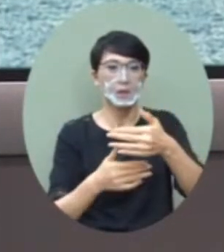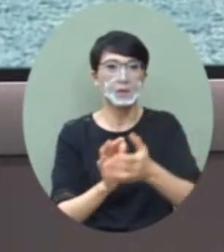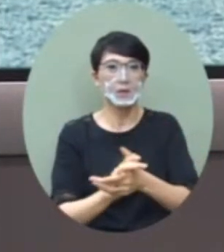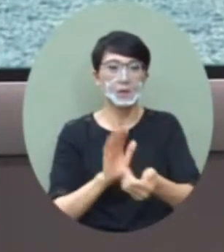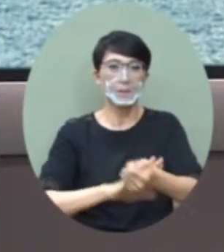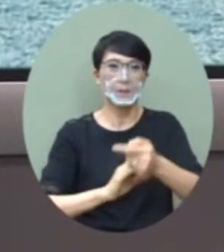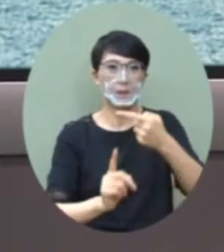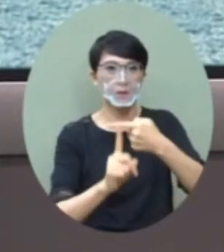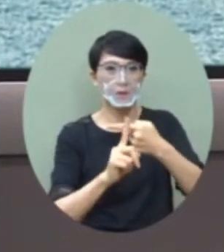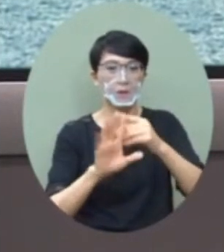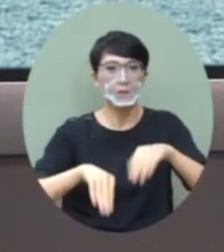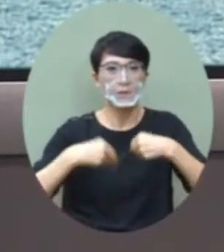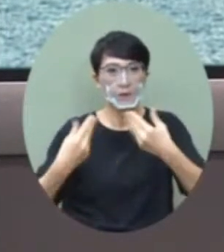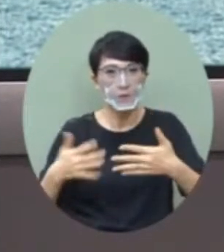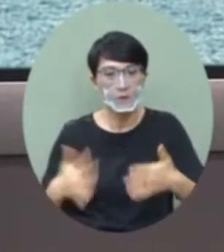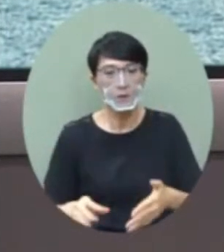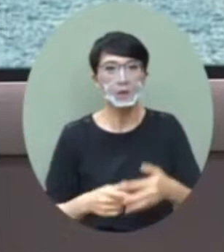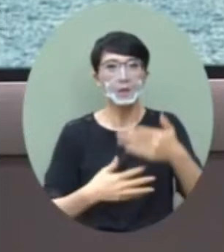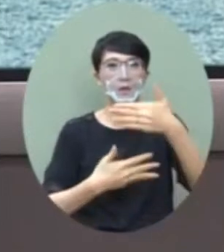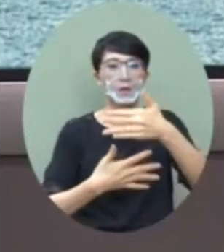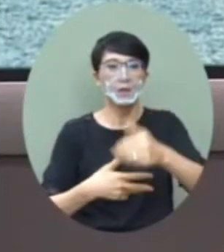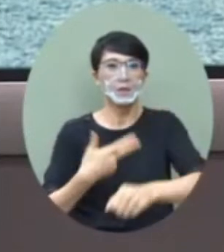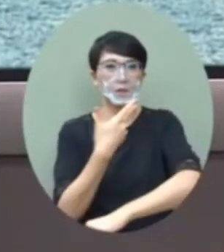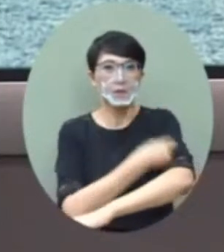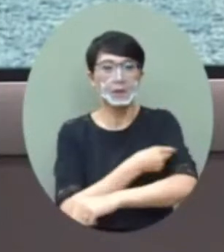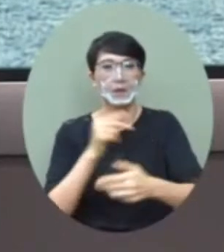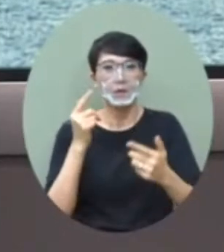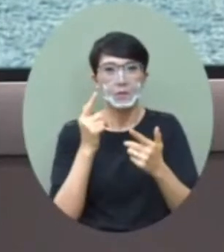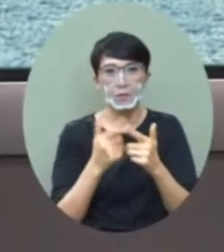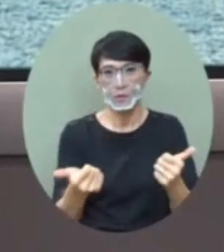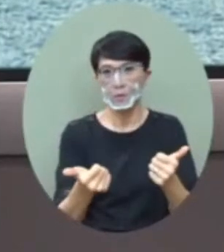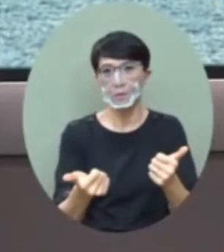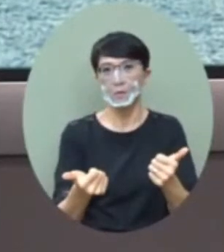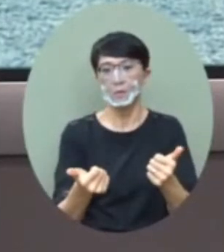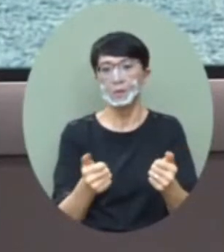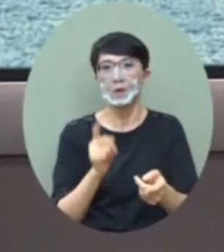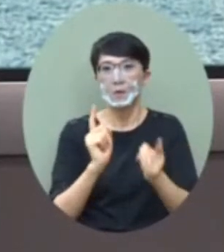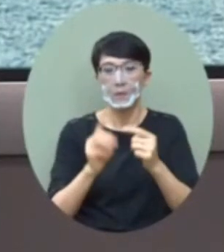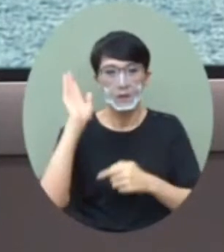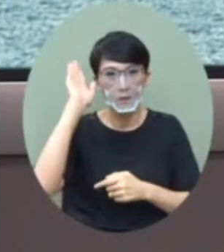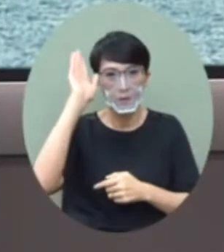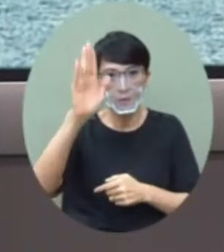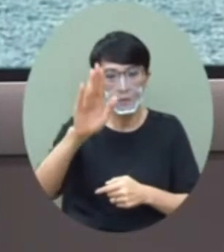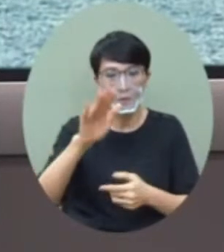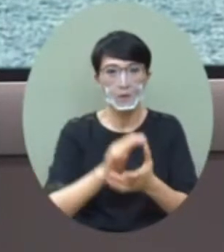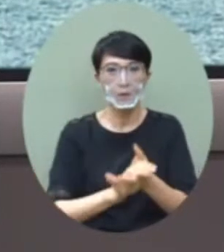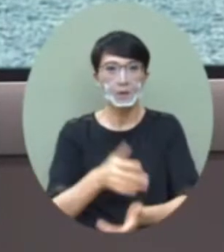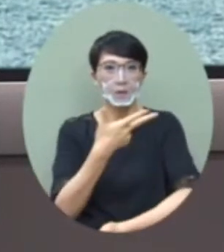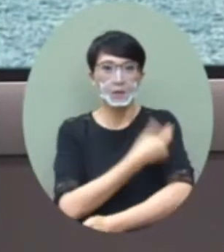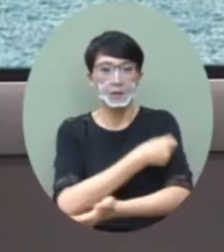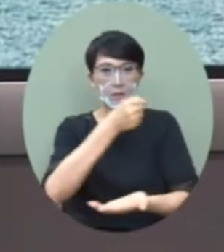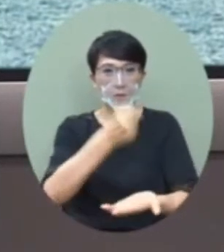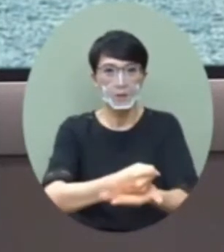about potential negative effects of vaccination. Dr. Lau?